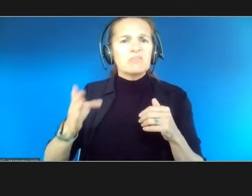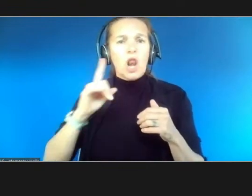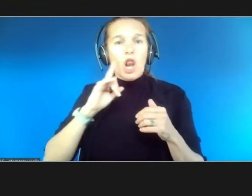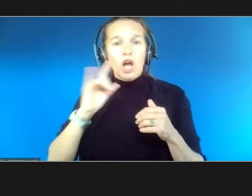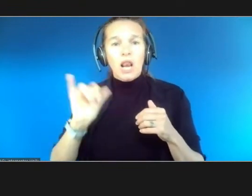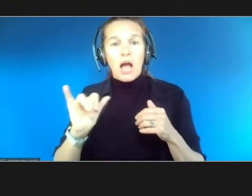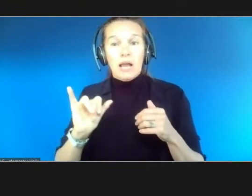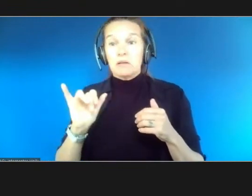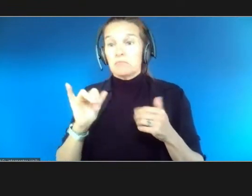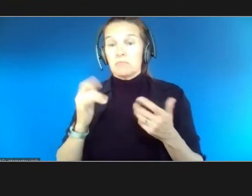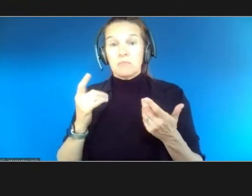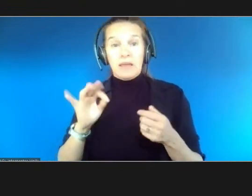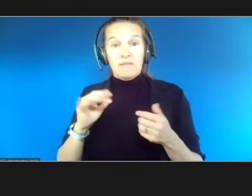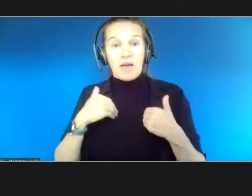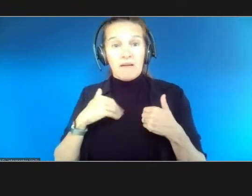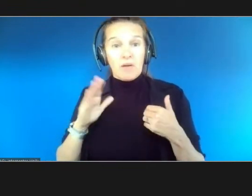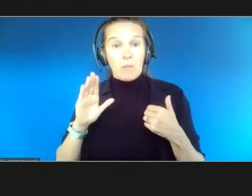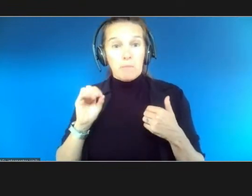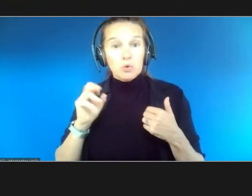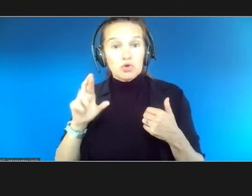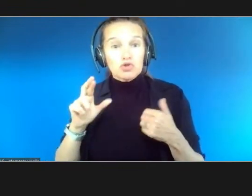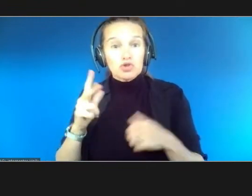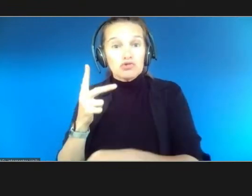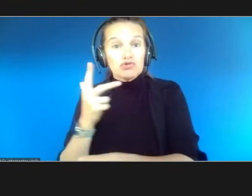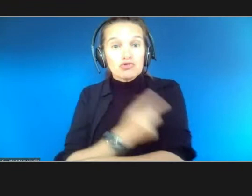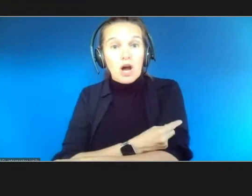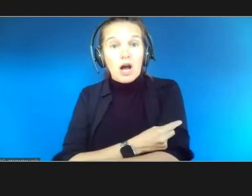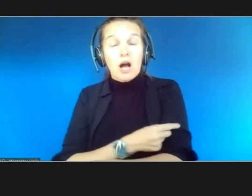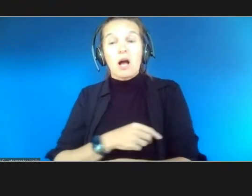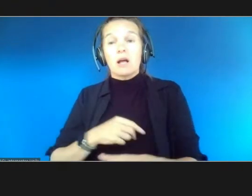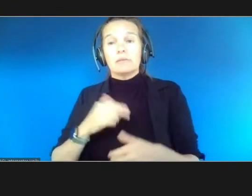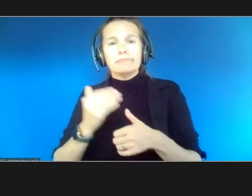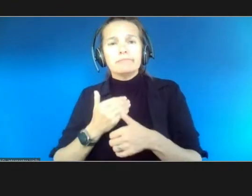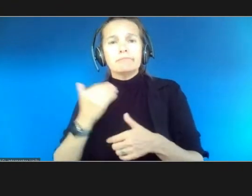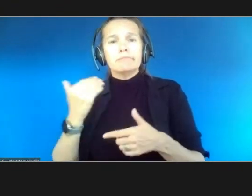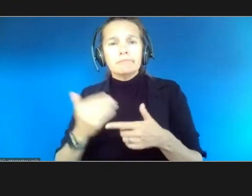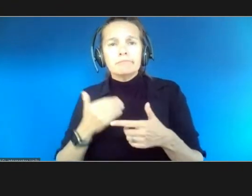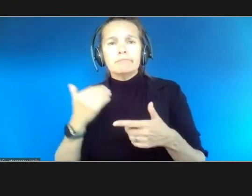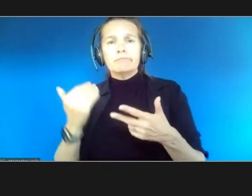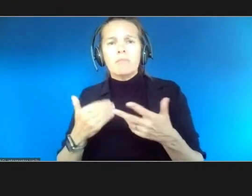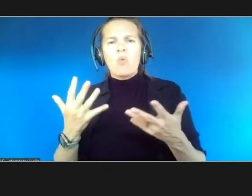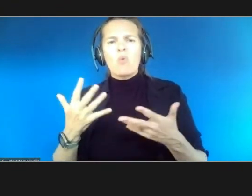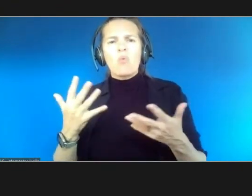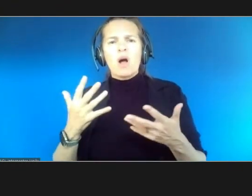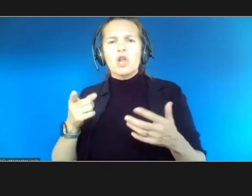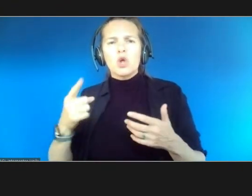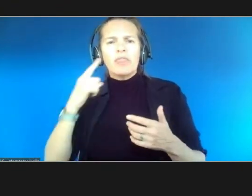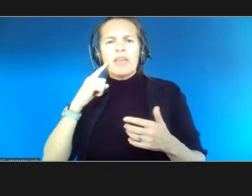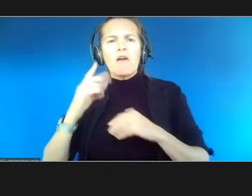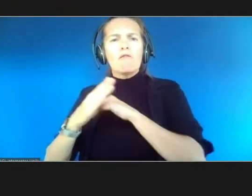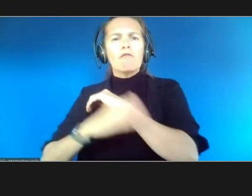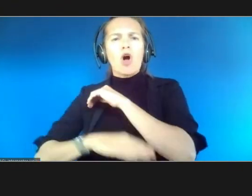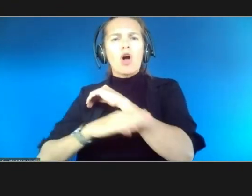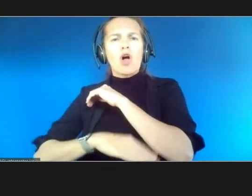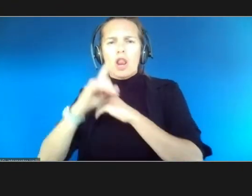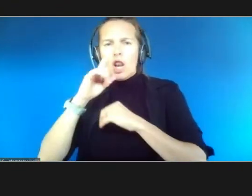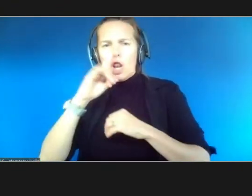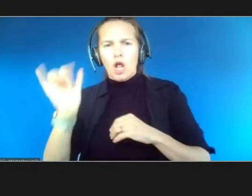shots rolling out, what you anticipate the fall looking like